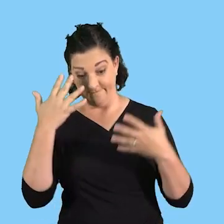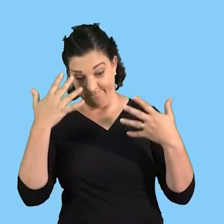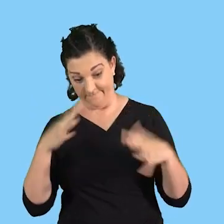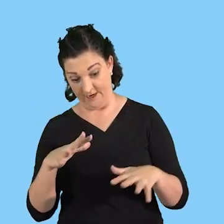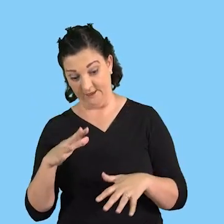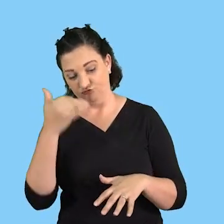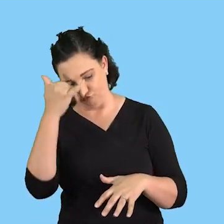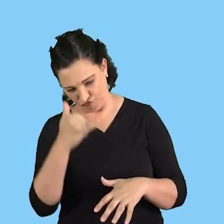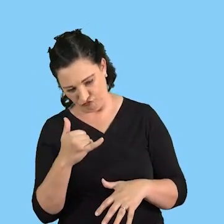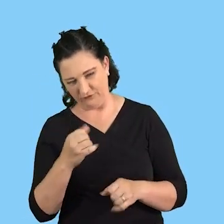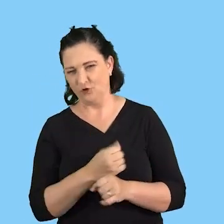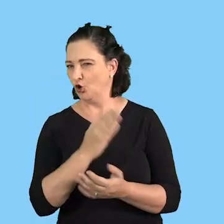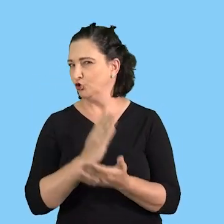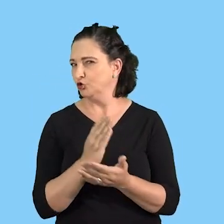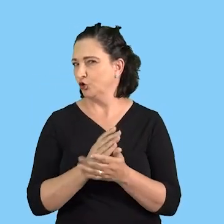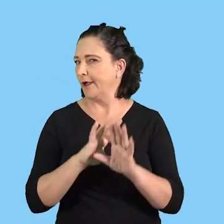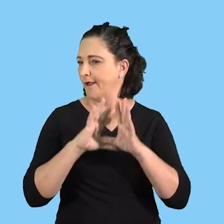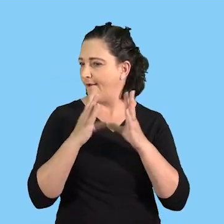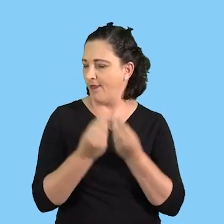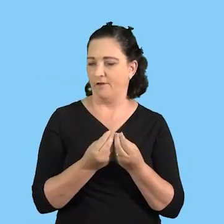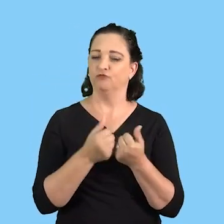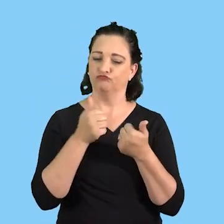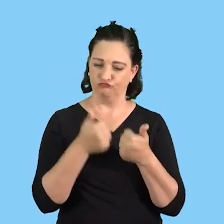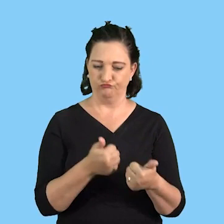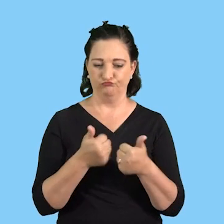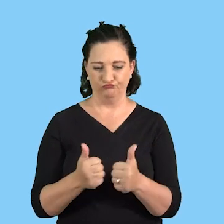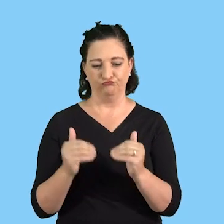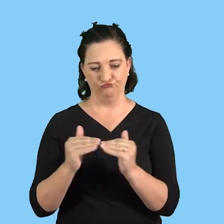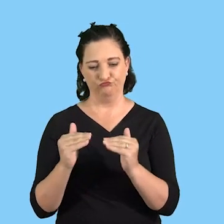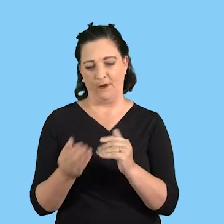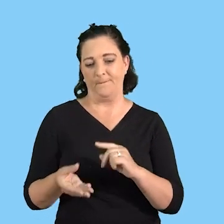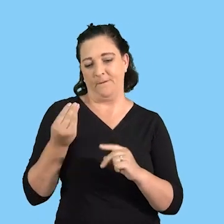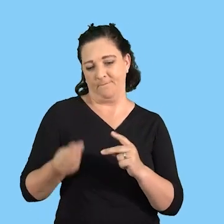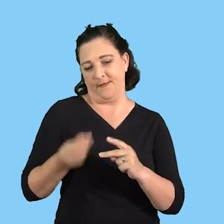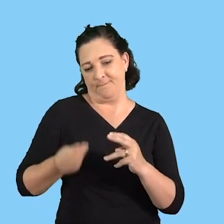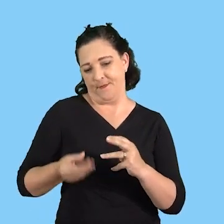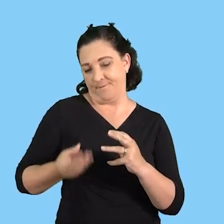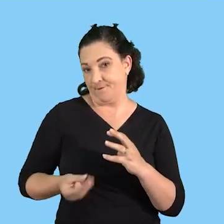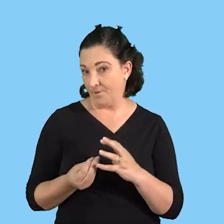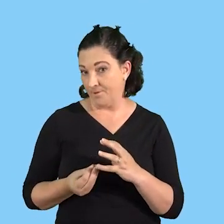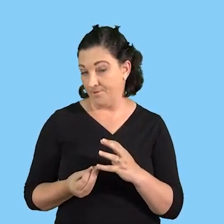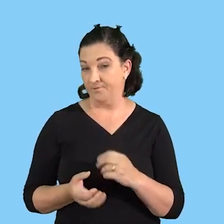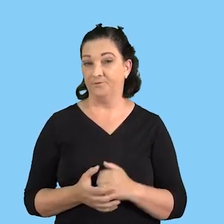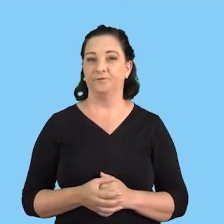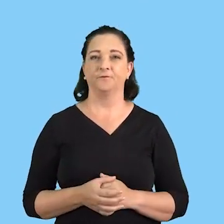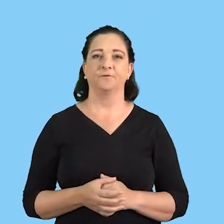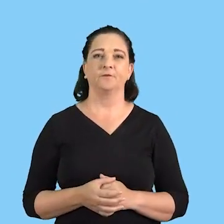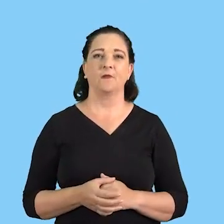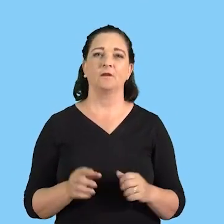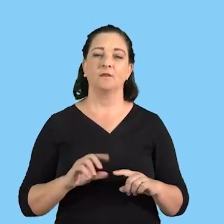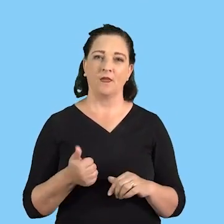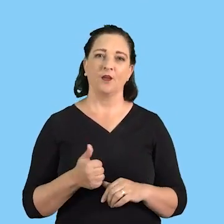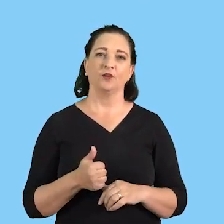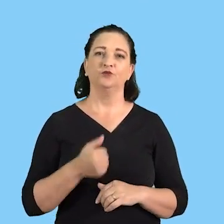standards have been met at every stage of the process. Now, in this case, grade 11s, we